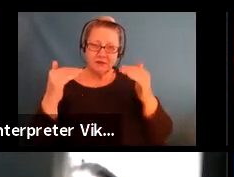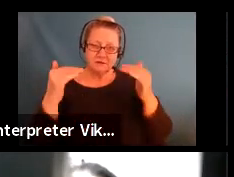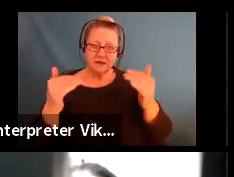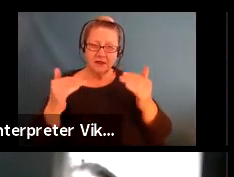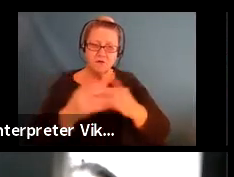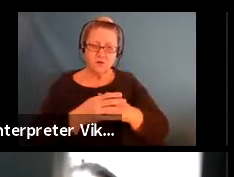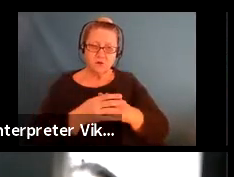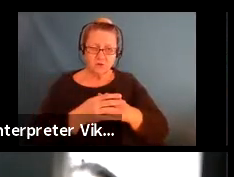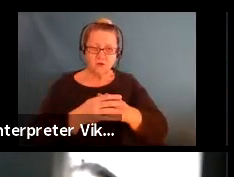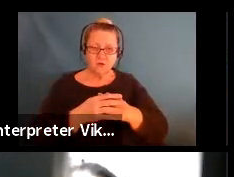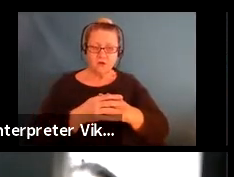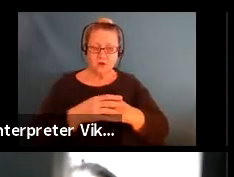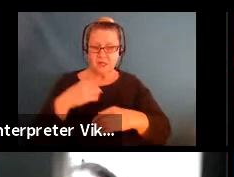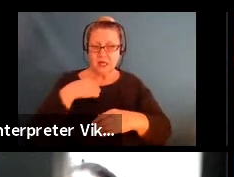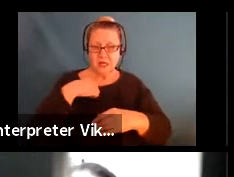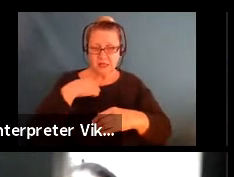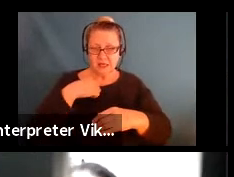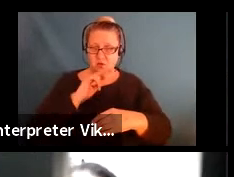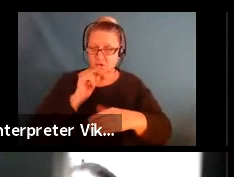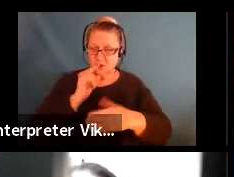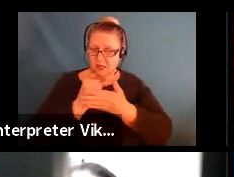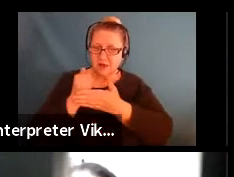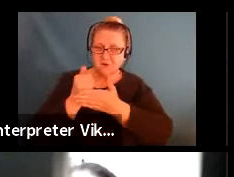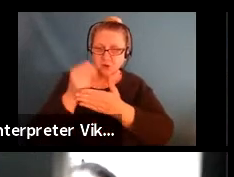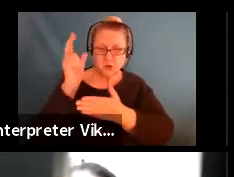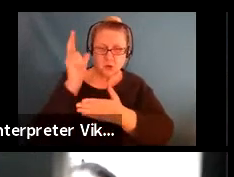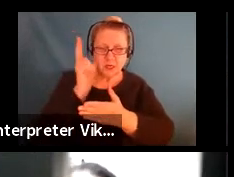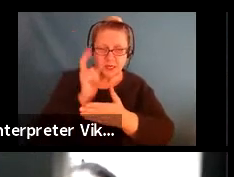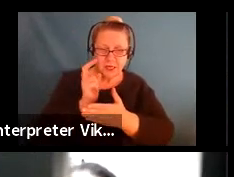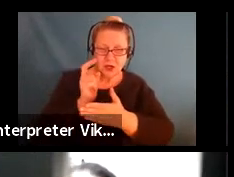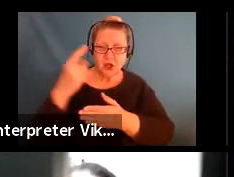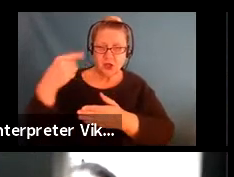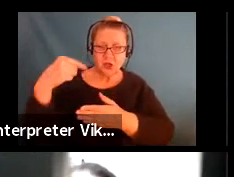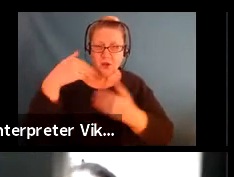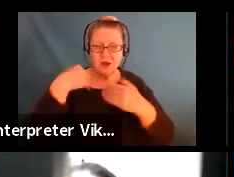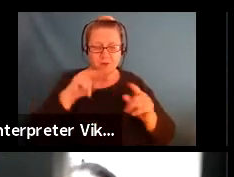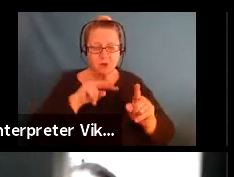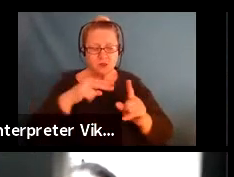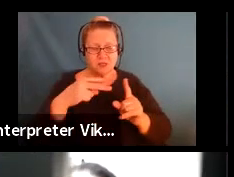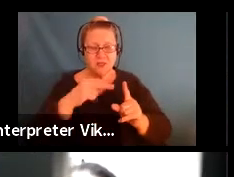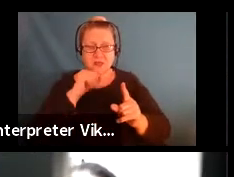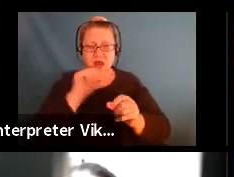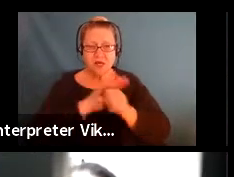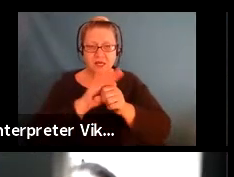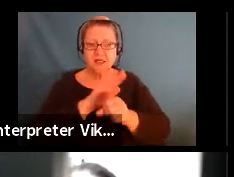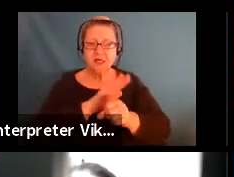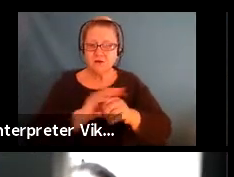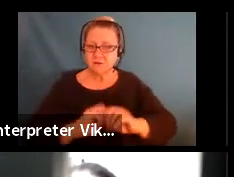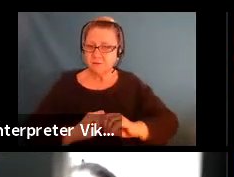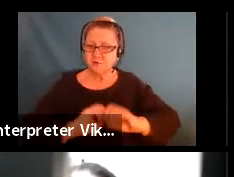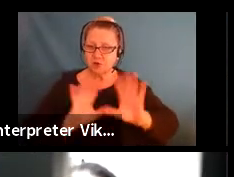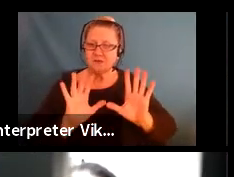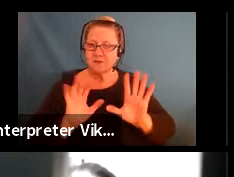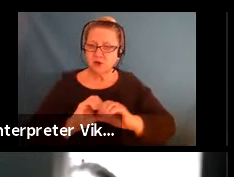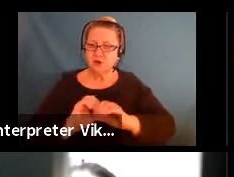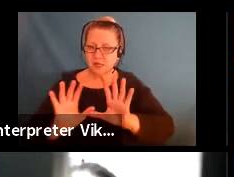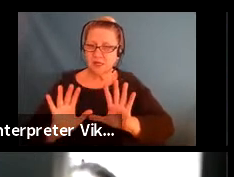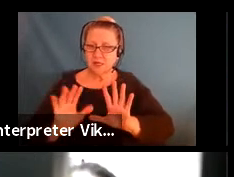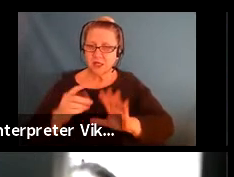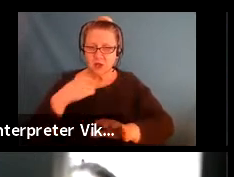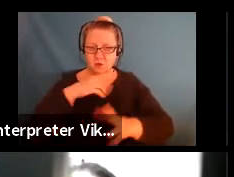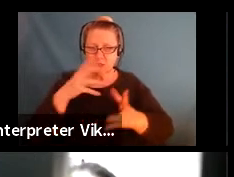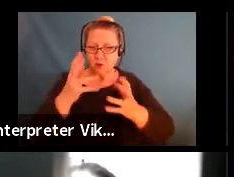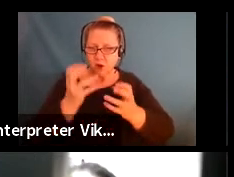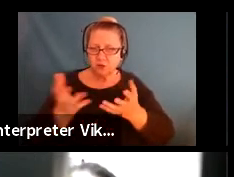hear, it's really helpful to hear from you that there is a perception of not enough transparency. And I think we all want to work on that together with